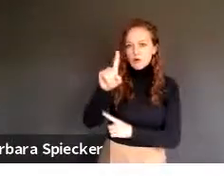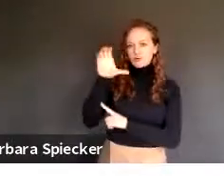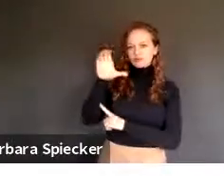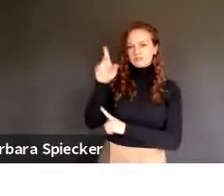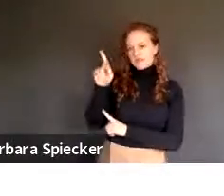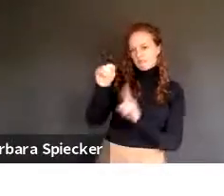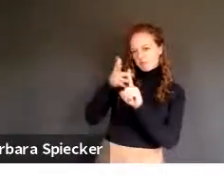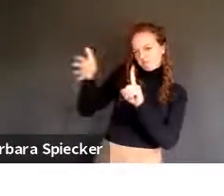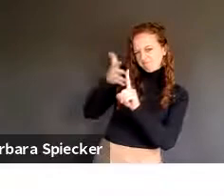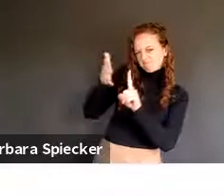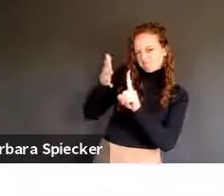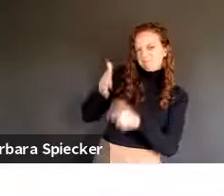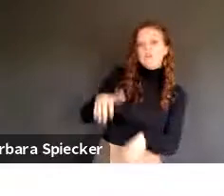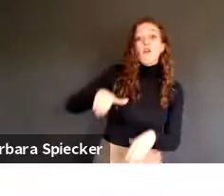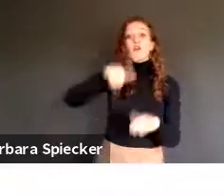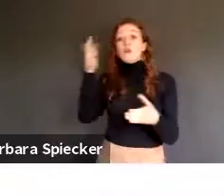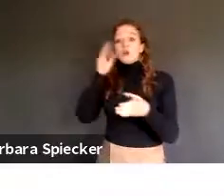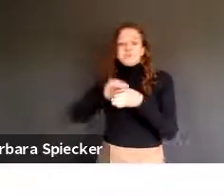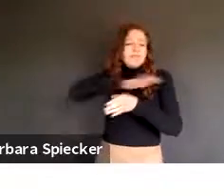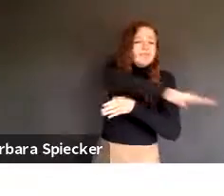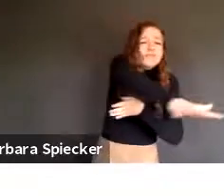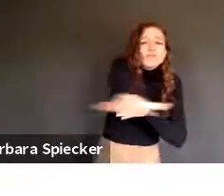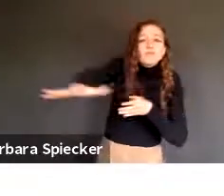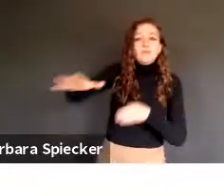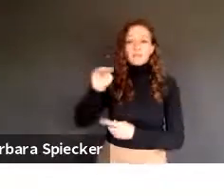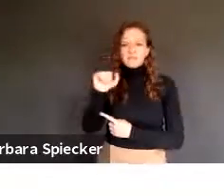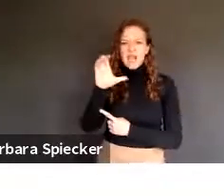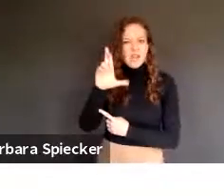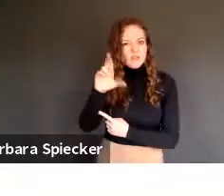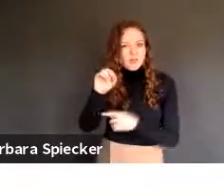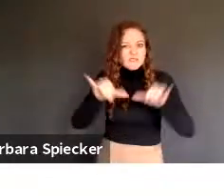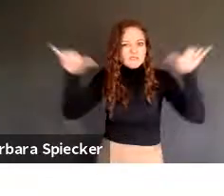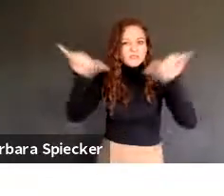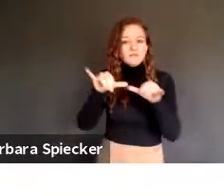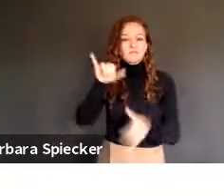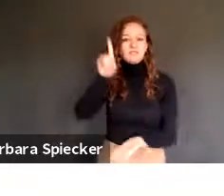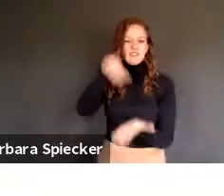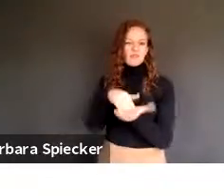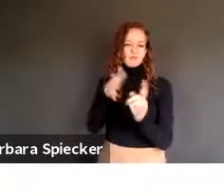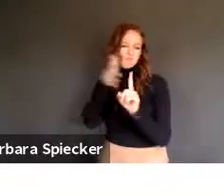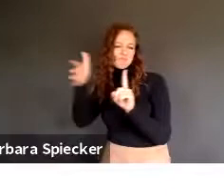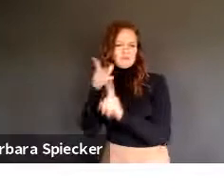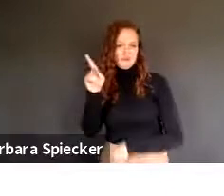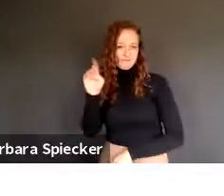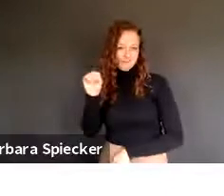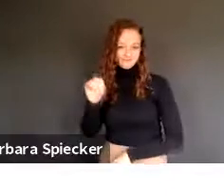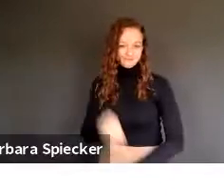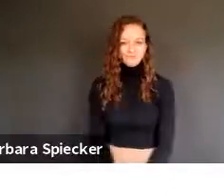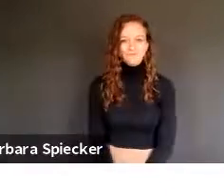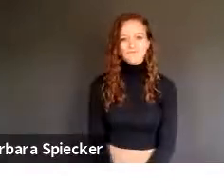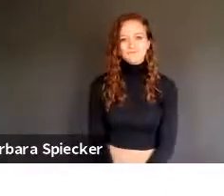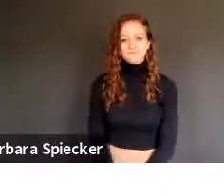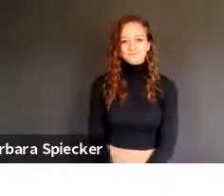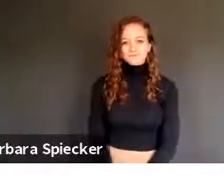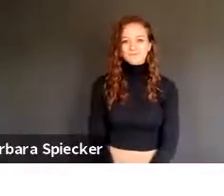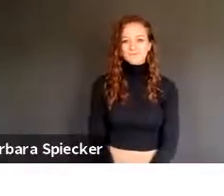anything happening in the environment up to like tens of kilometers. Then moving up to the meso and macro scales, which